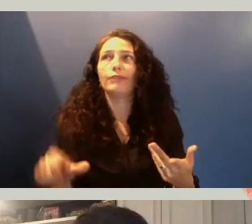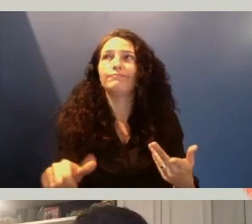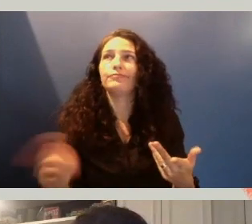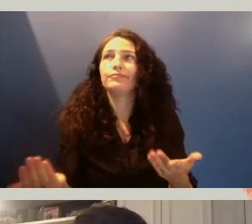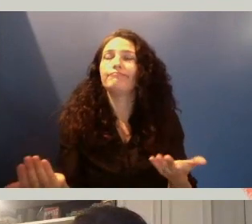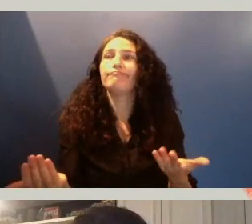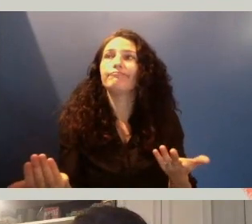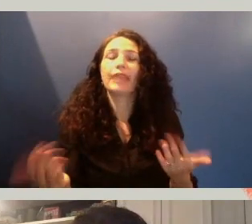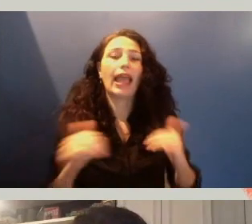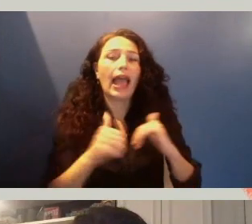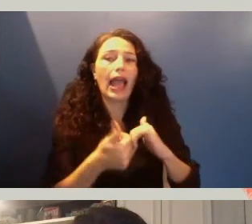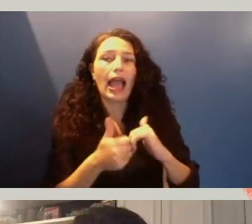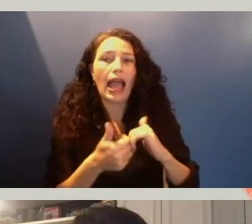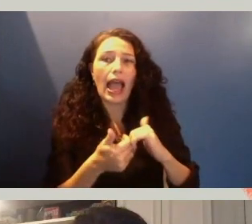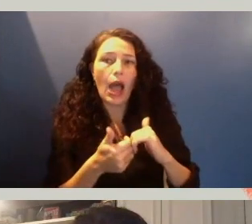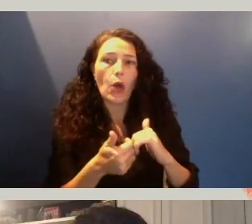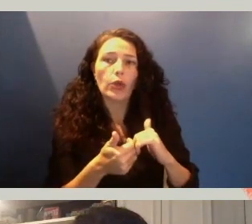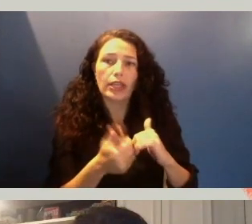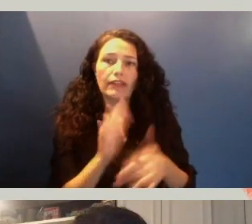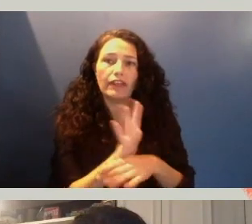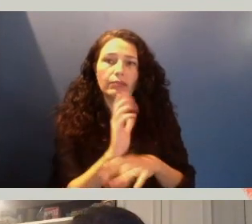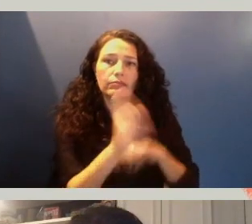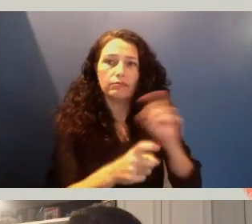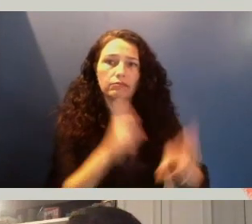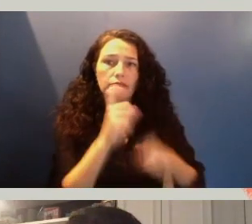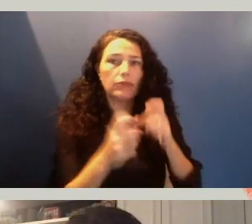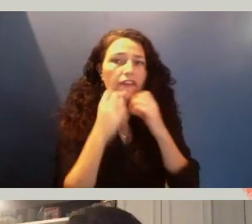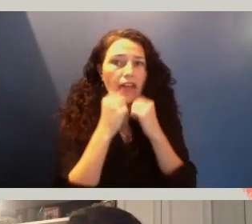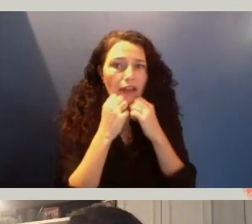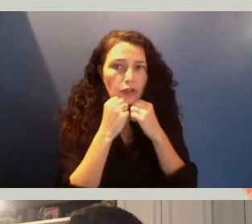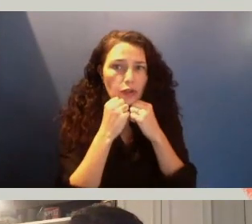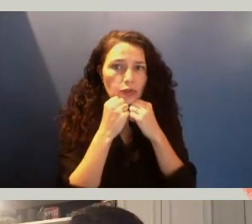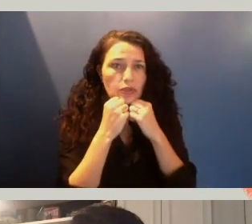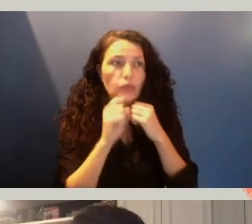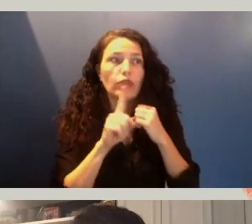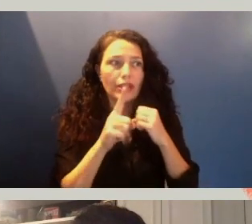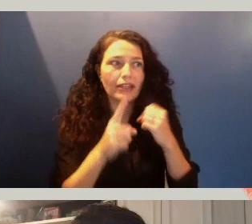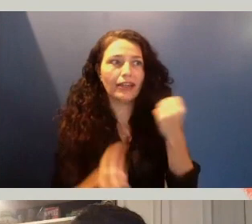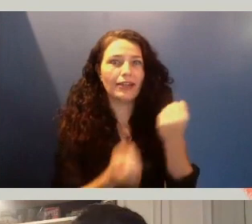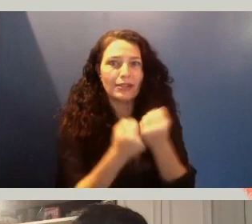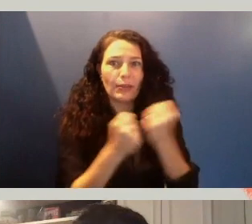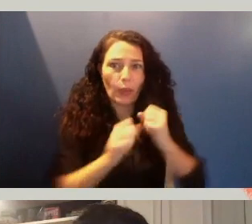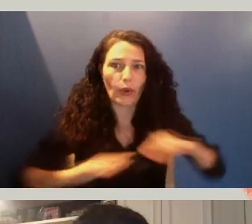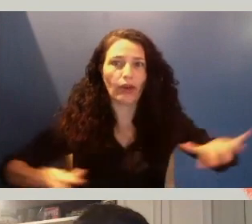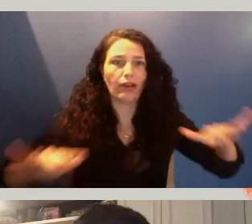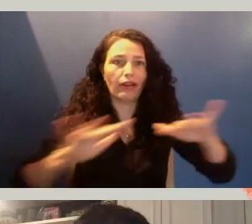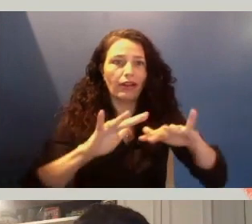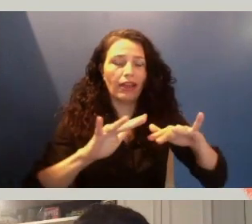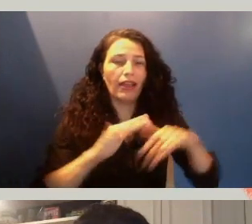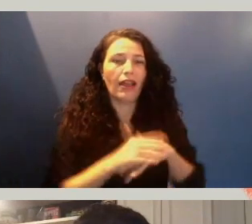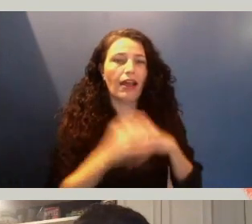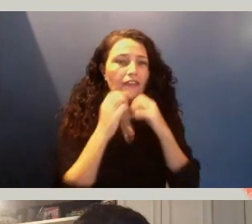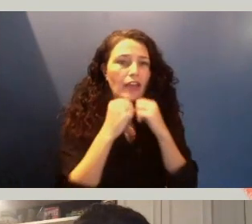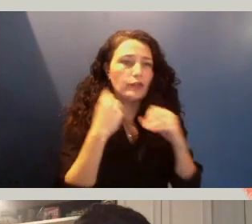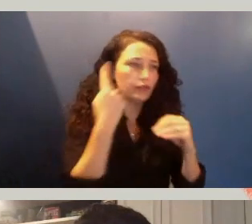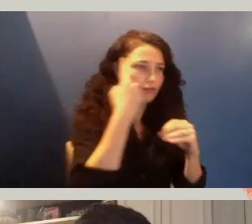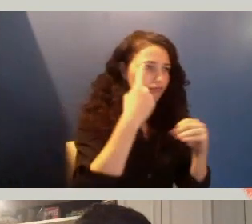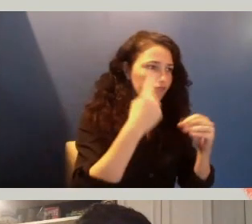like how can philanthropic dollars be deployed to support values around access and representation?